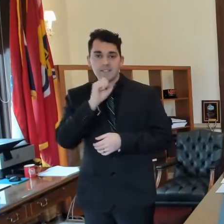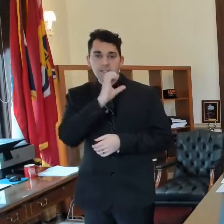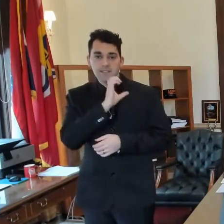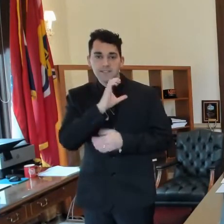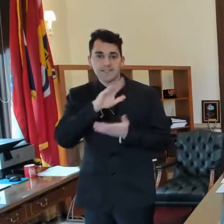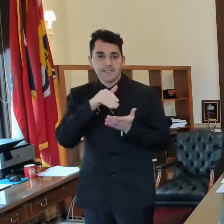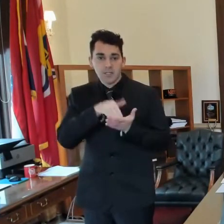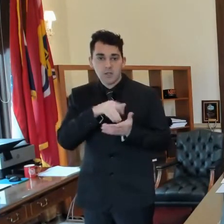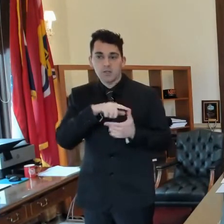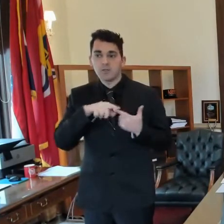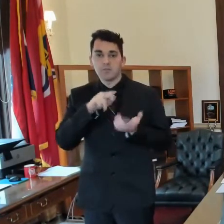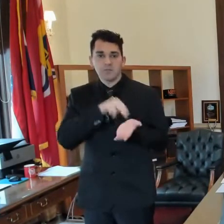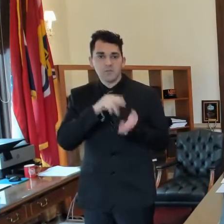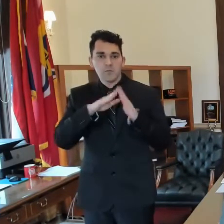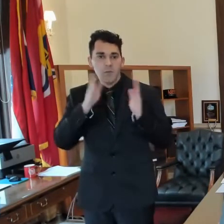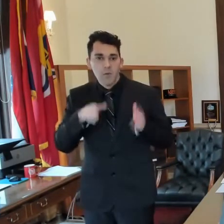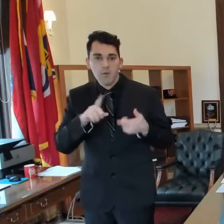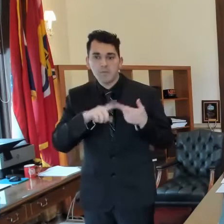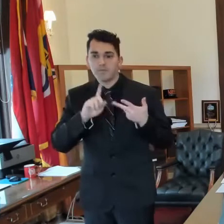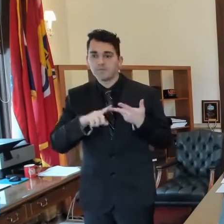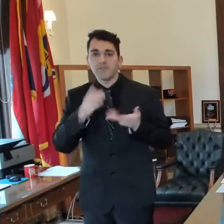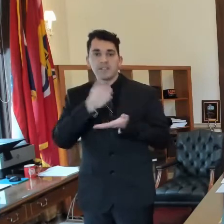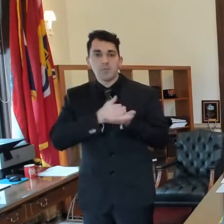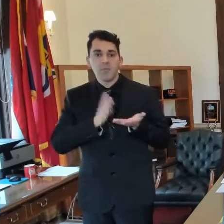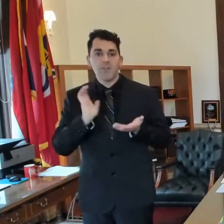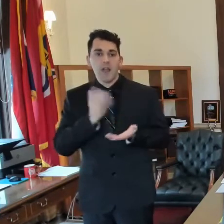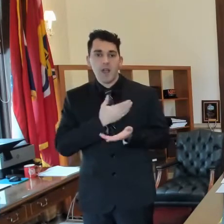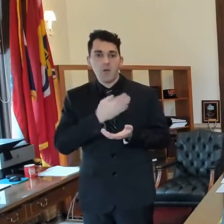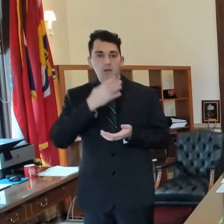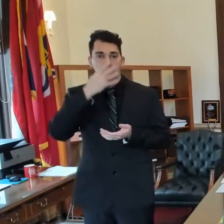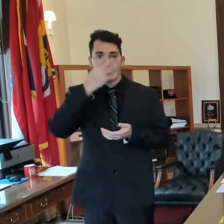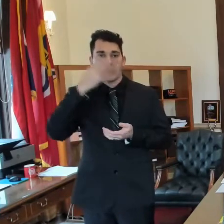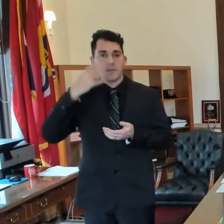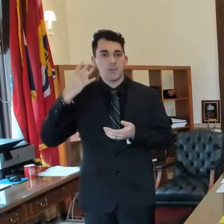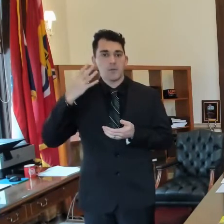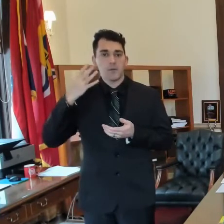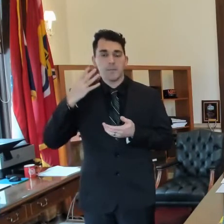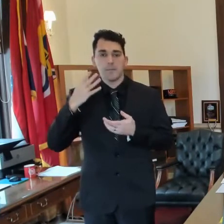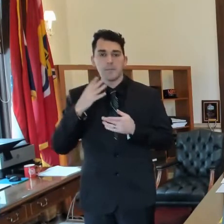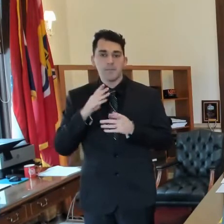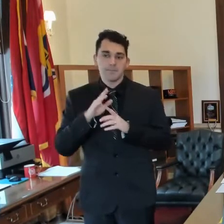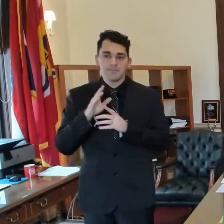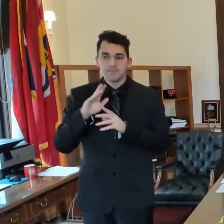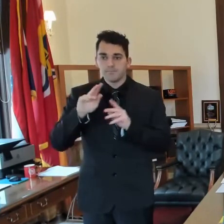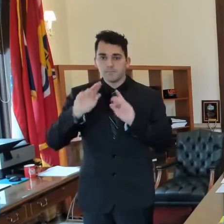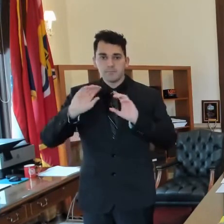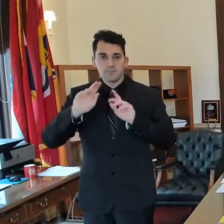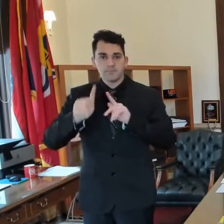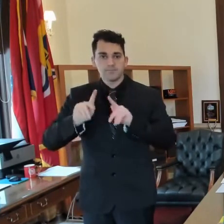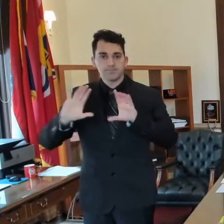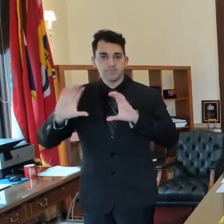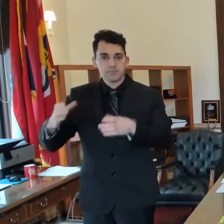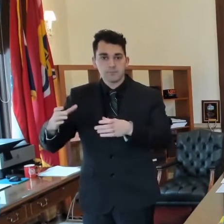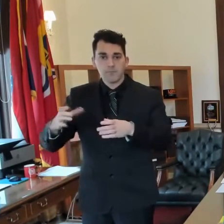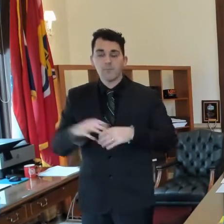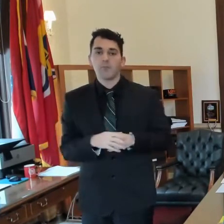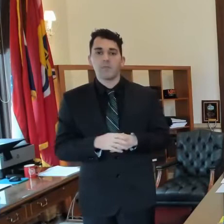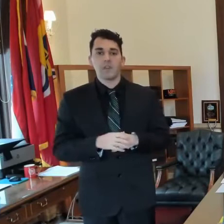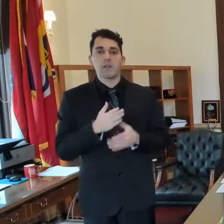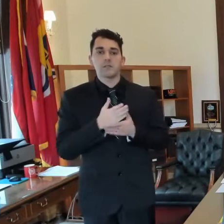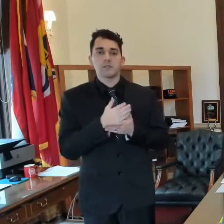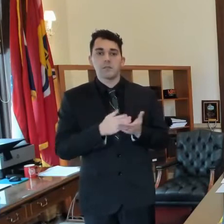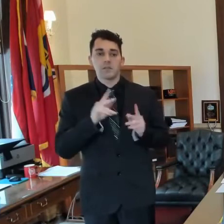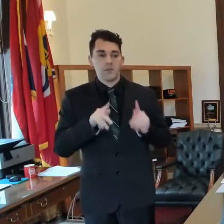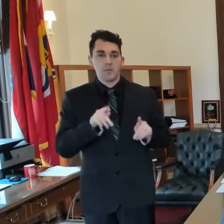with some of our immigrant population, all the folks that we might be